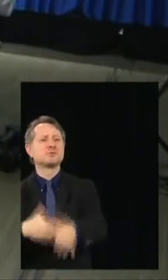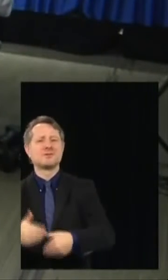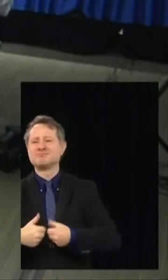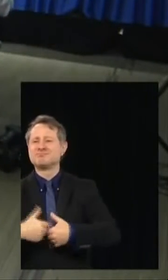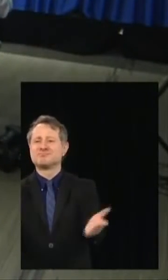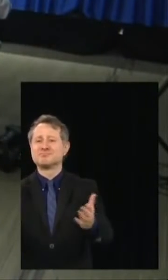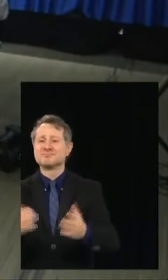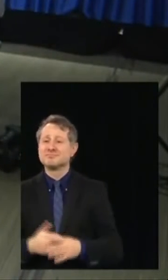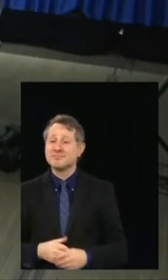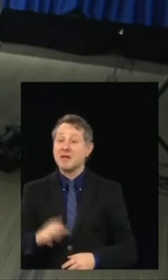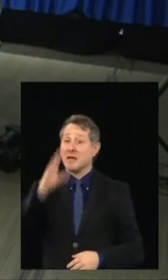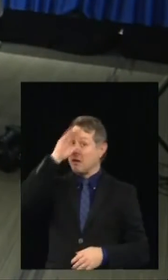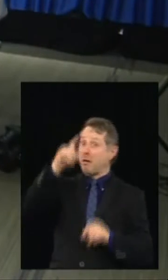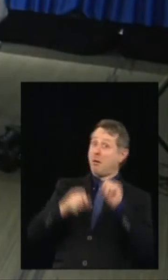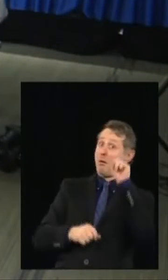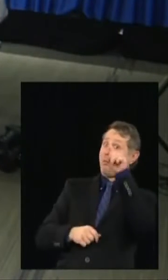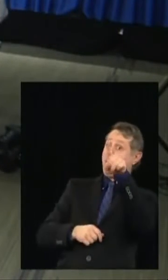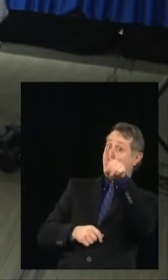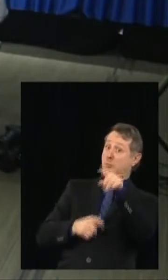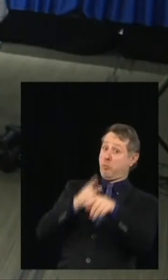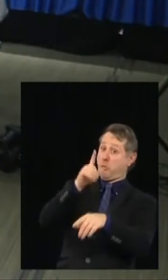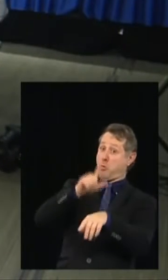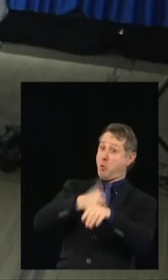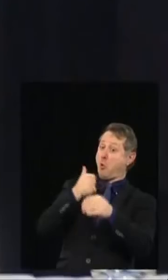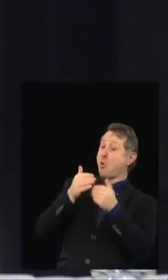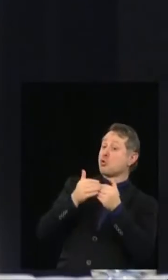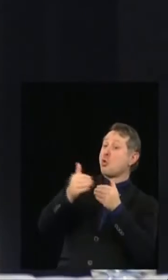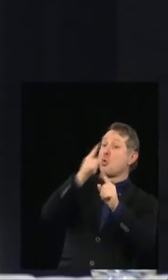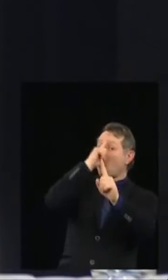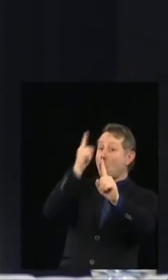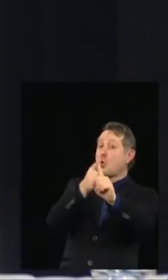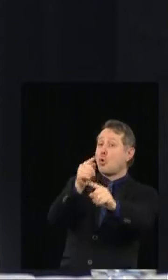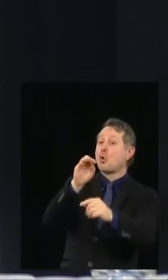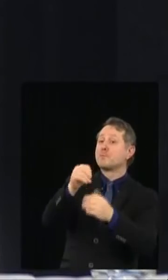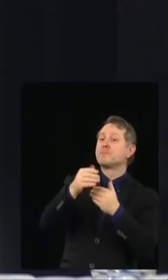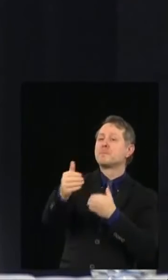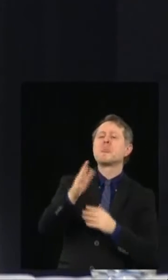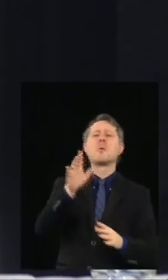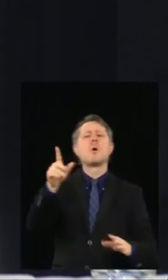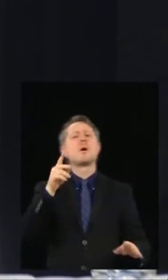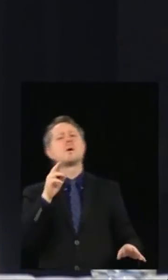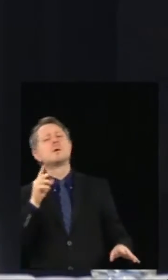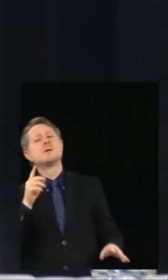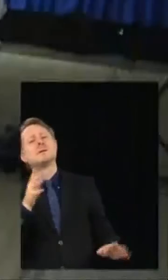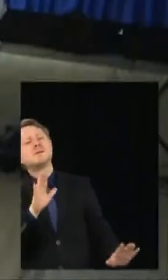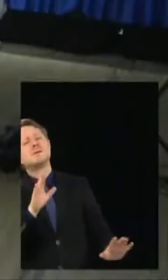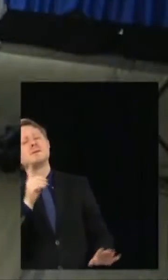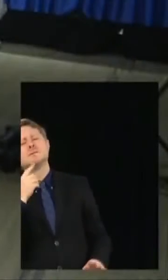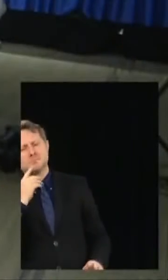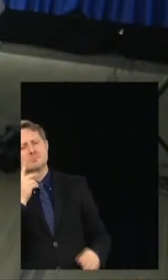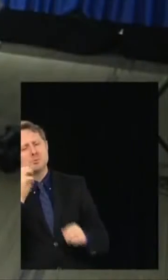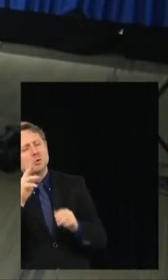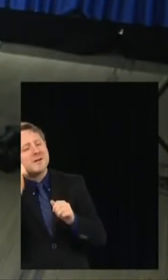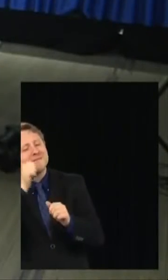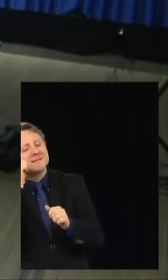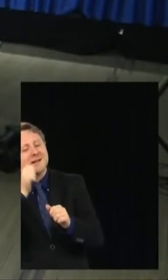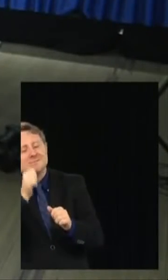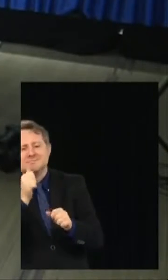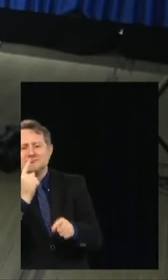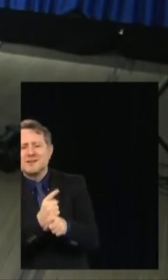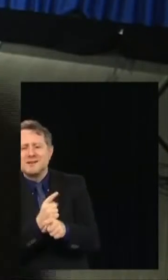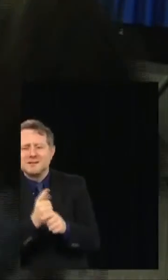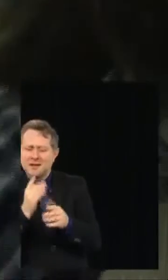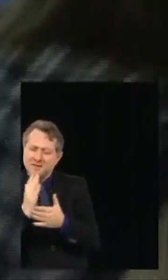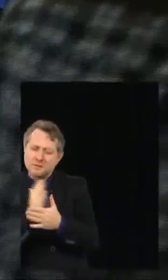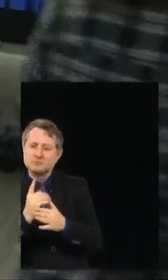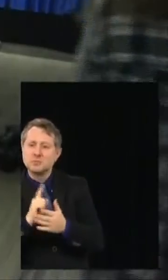long-term solution, enough testing? Yep, it's per day average over the past 7 days. Yeah, but just a caveat. I'm